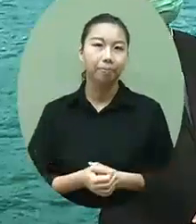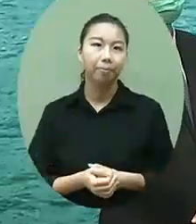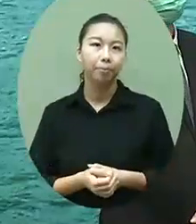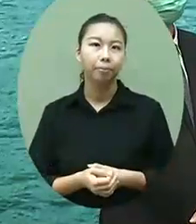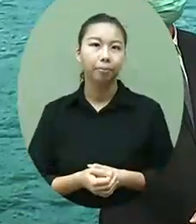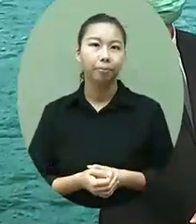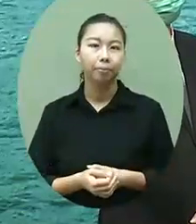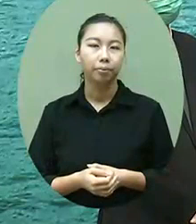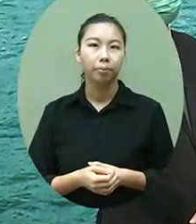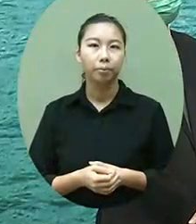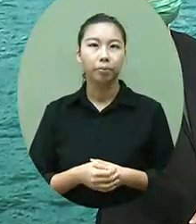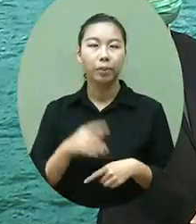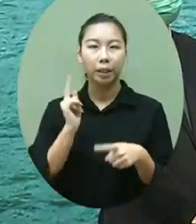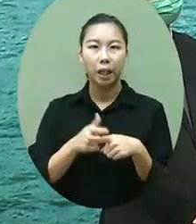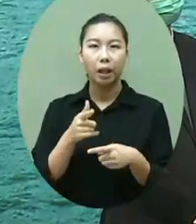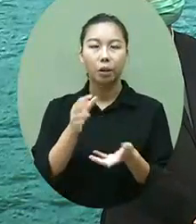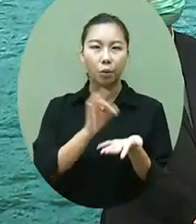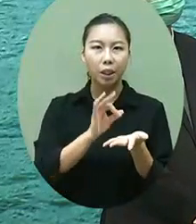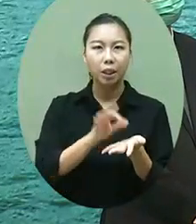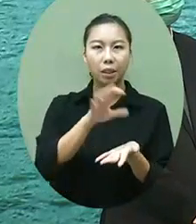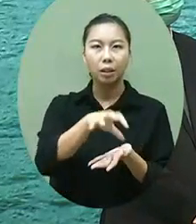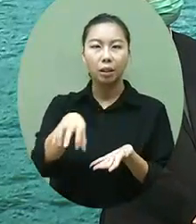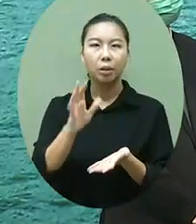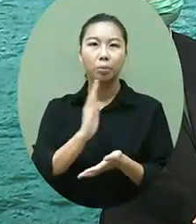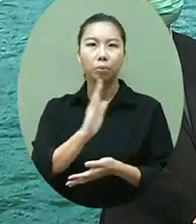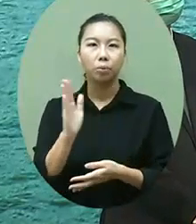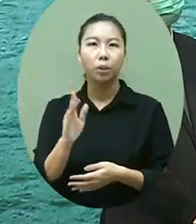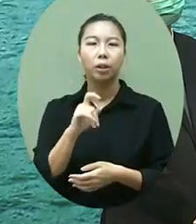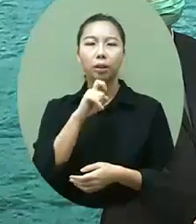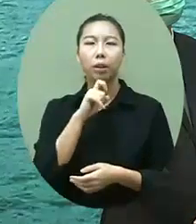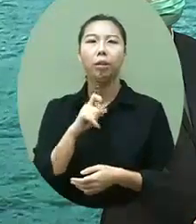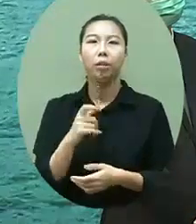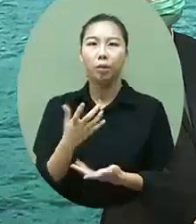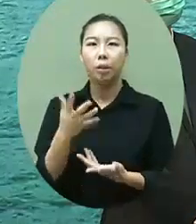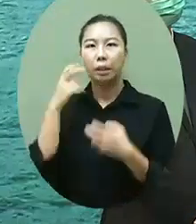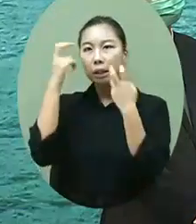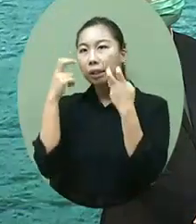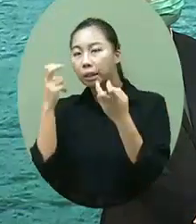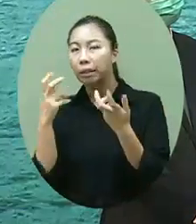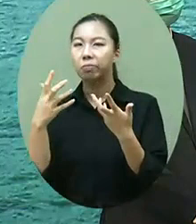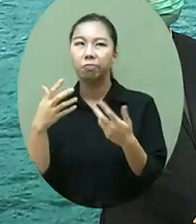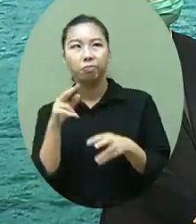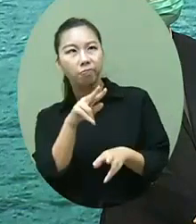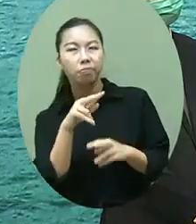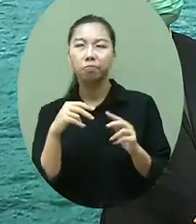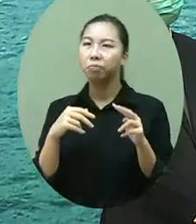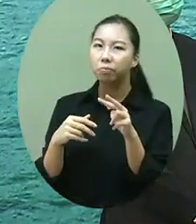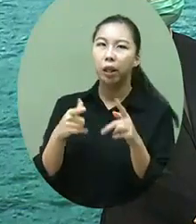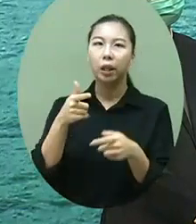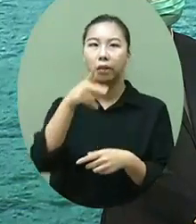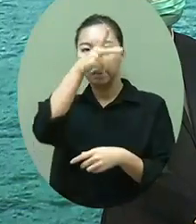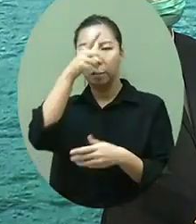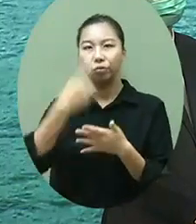think that when we are in different positions, we will have different points of views to certain people or certain policy.